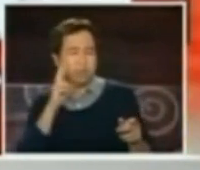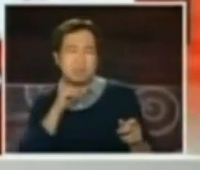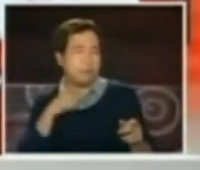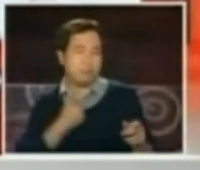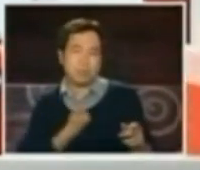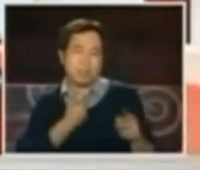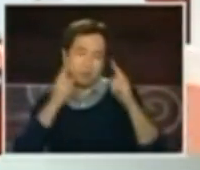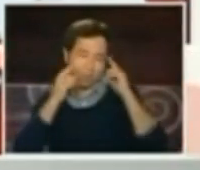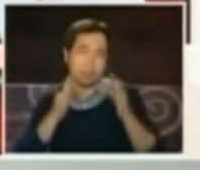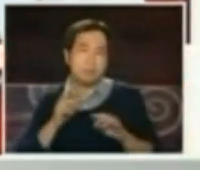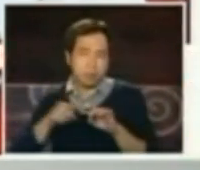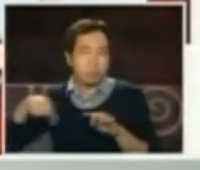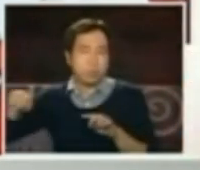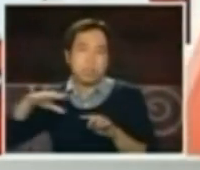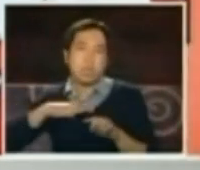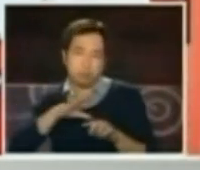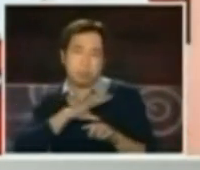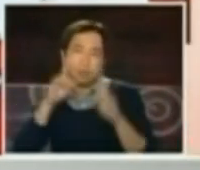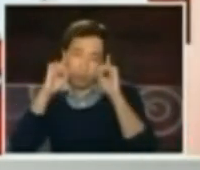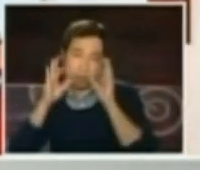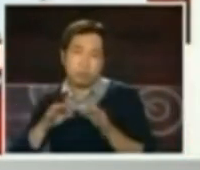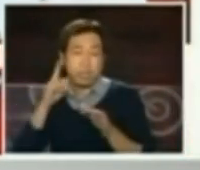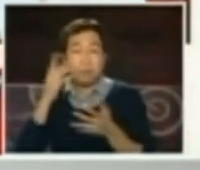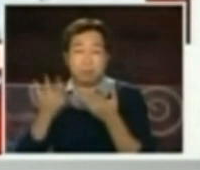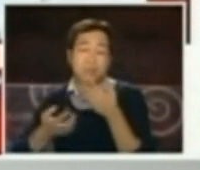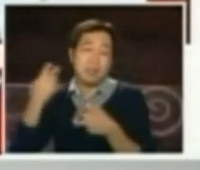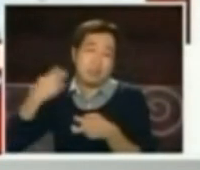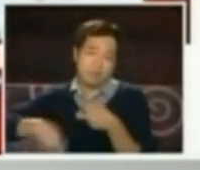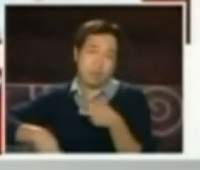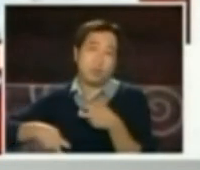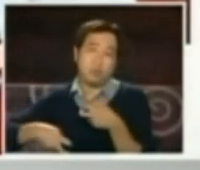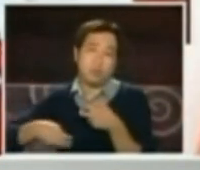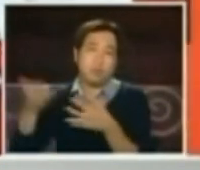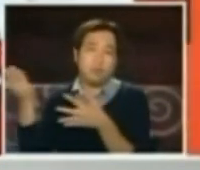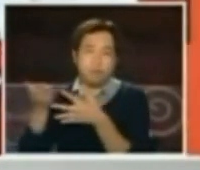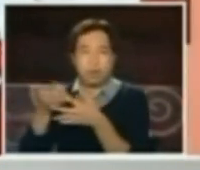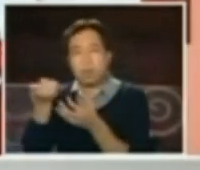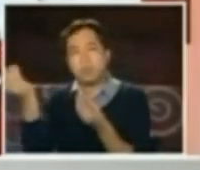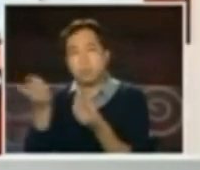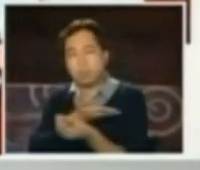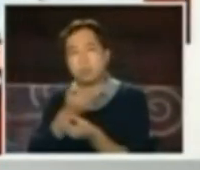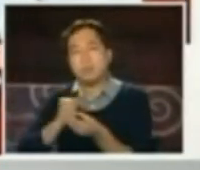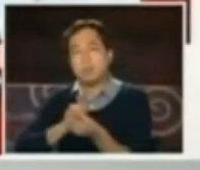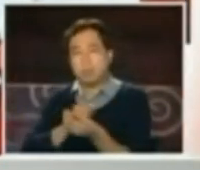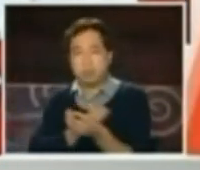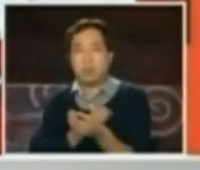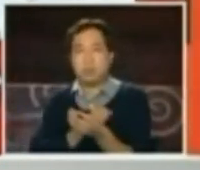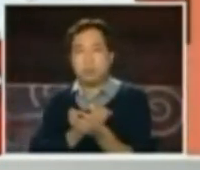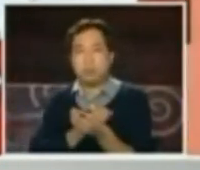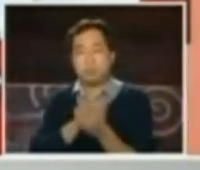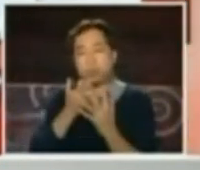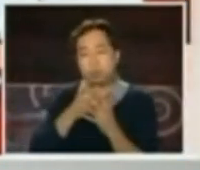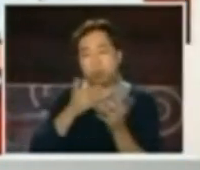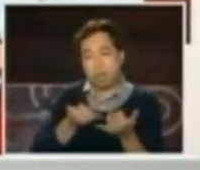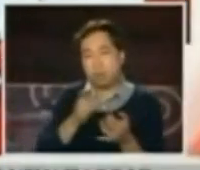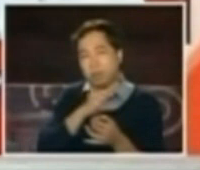the House to determine. So, I think it will be difficult to file another impeachment in the Senate between now until